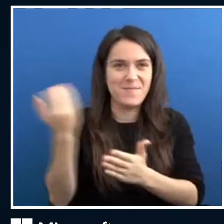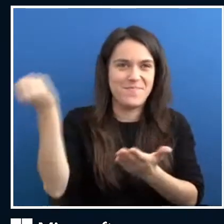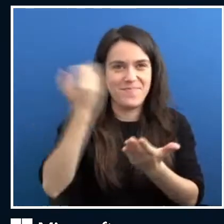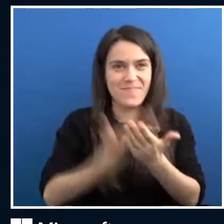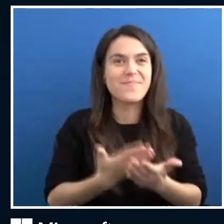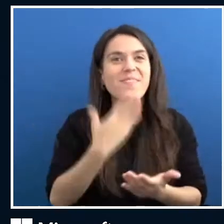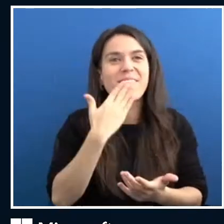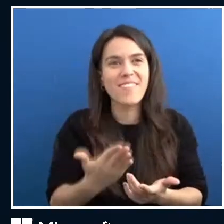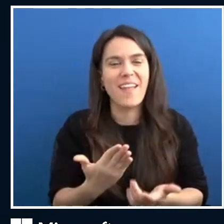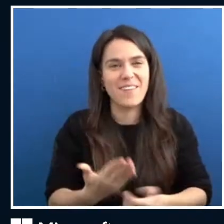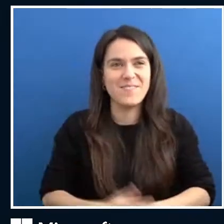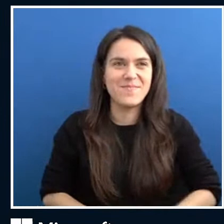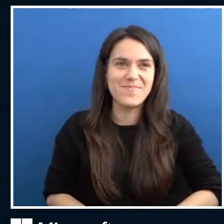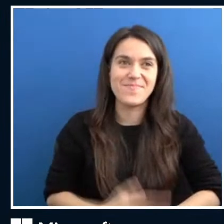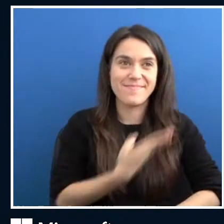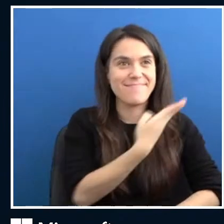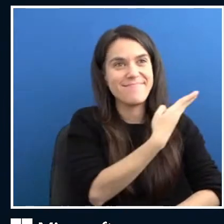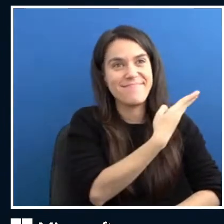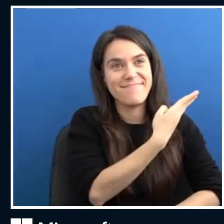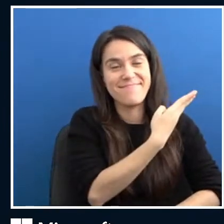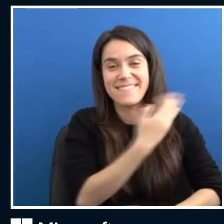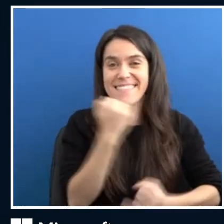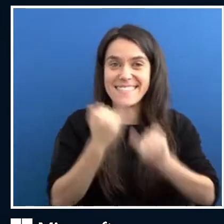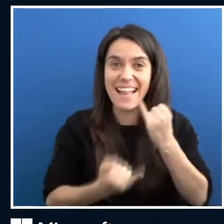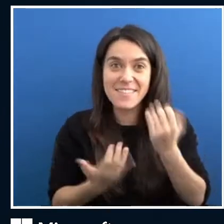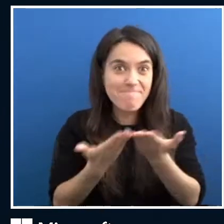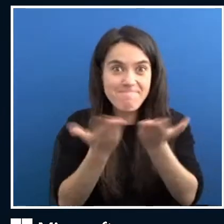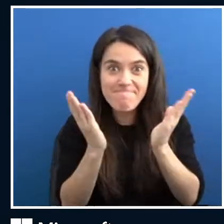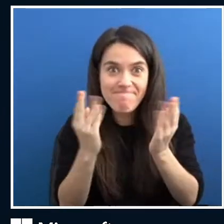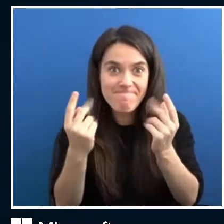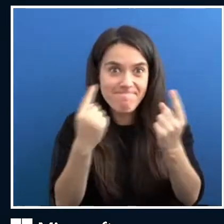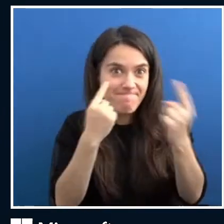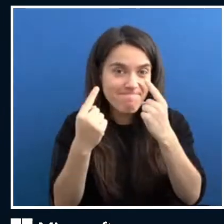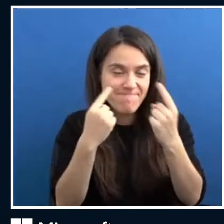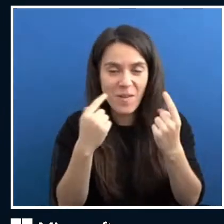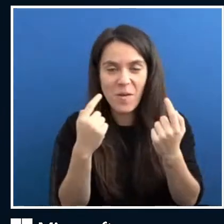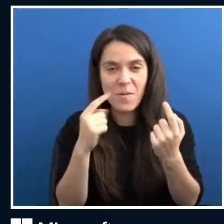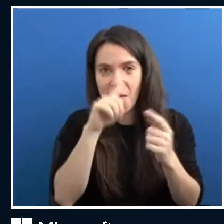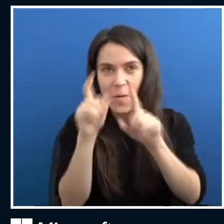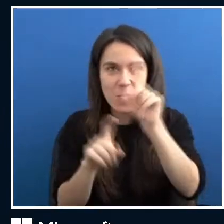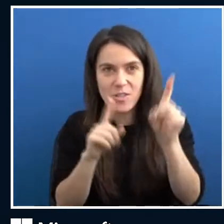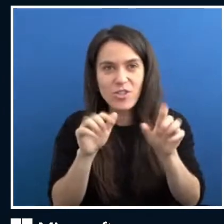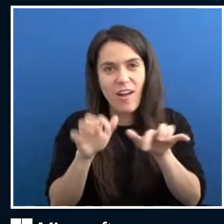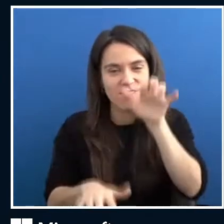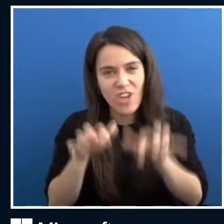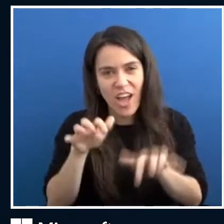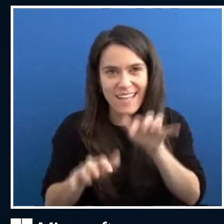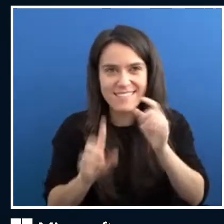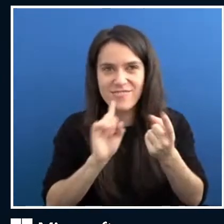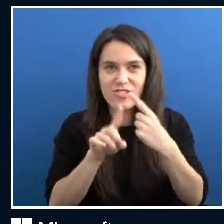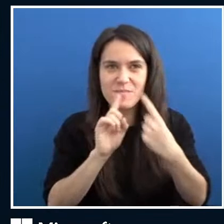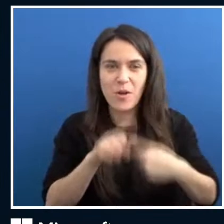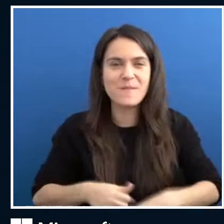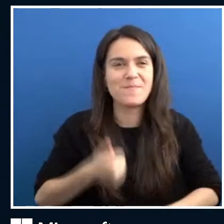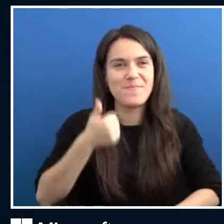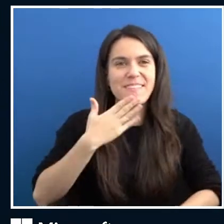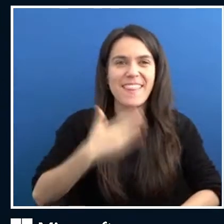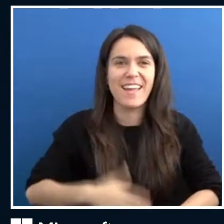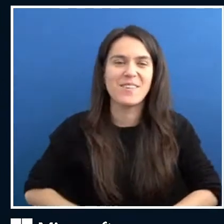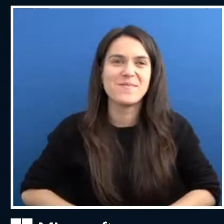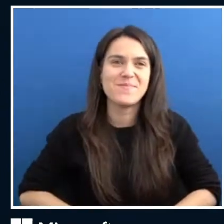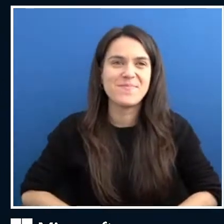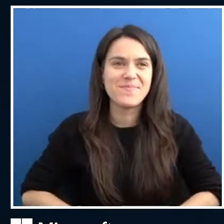time. So anybody has any questions, you could post them on the chat, and yeah. And I will ask them to